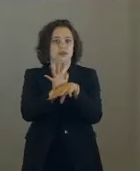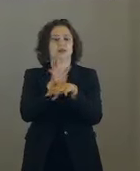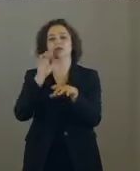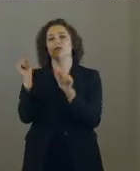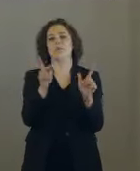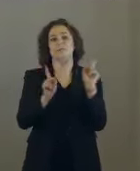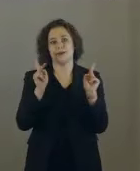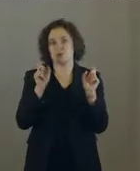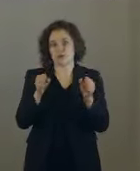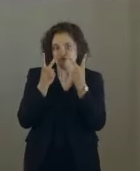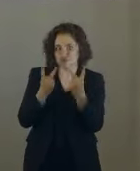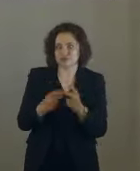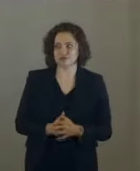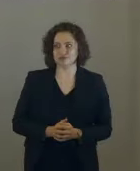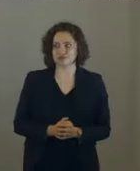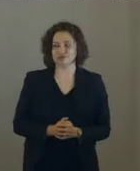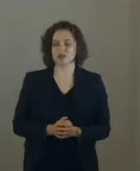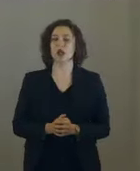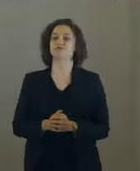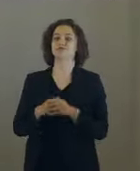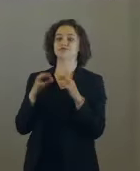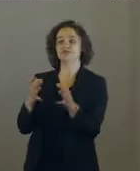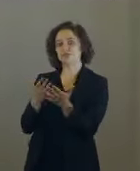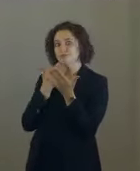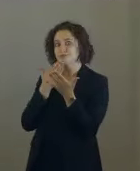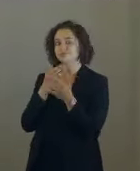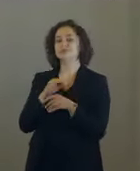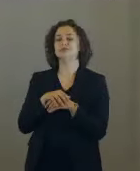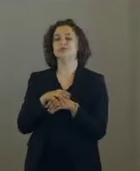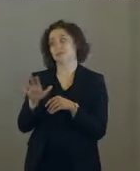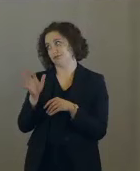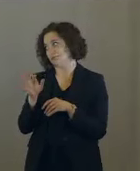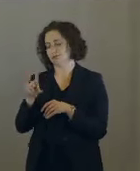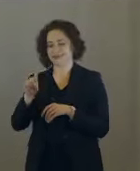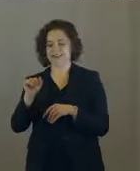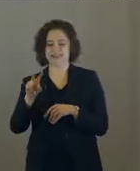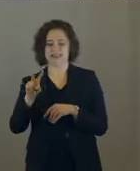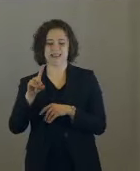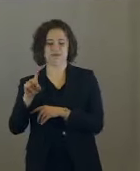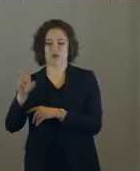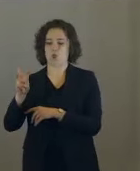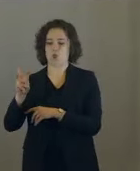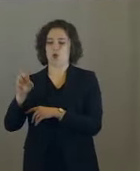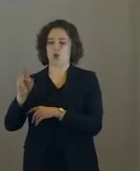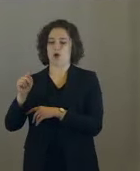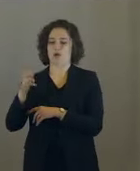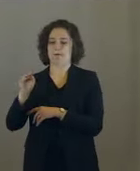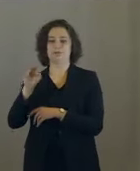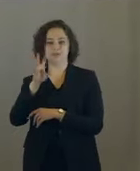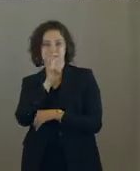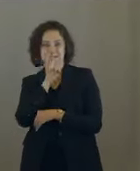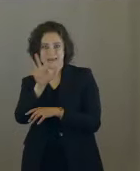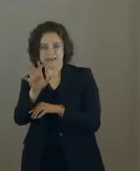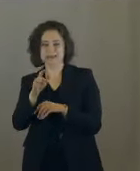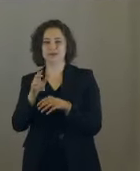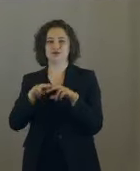enjoy. Thank you. I think the last thing that, by the way, this is David Wortham's chair. Last thing that I